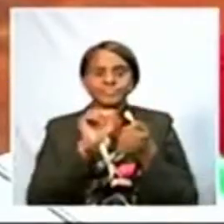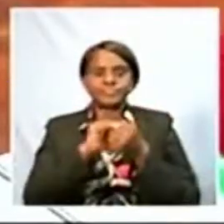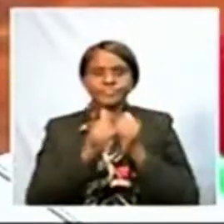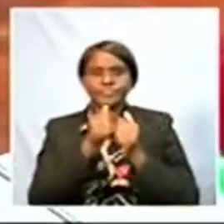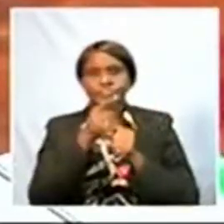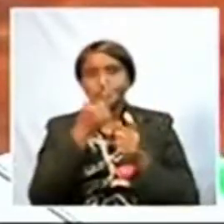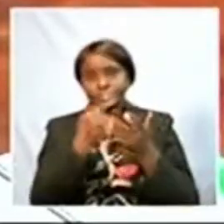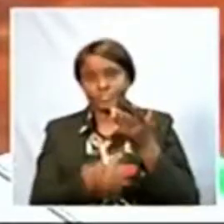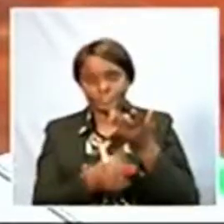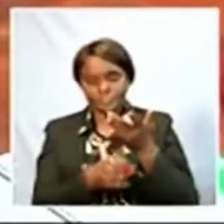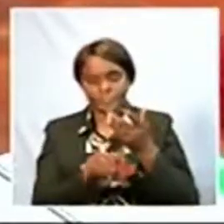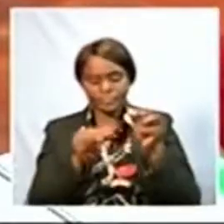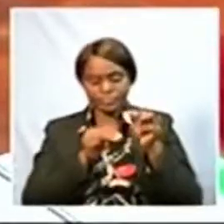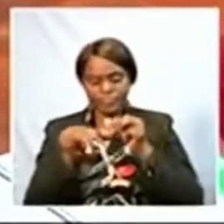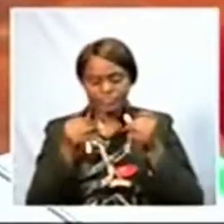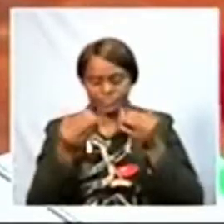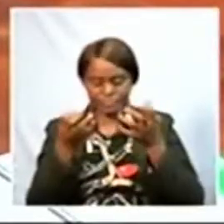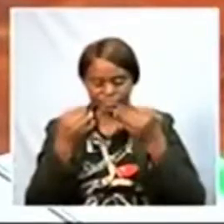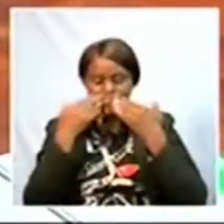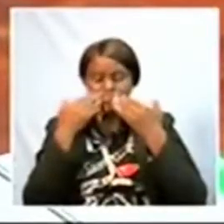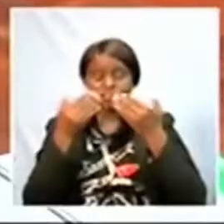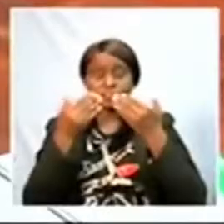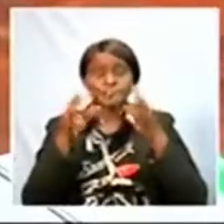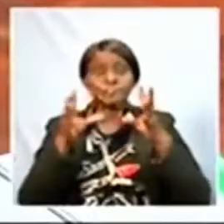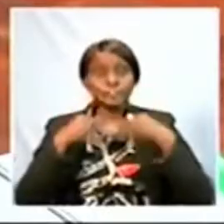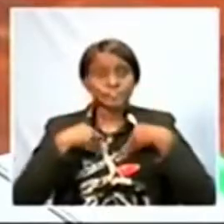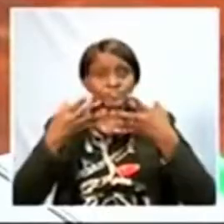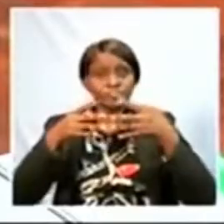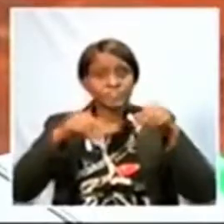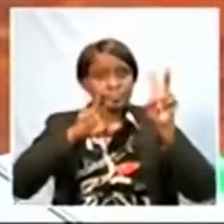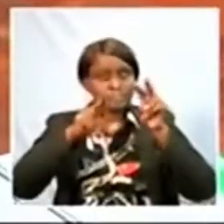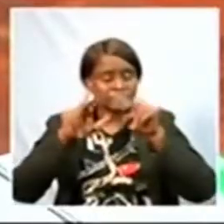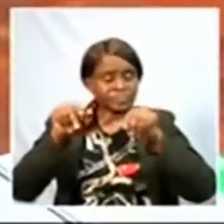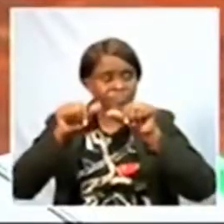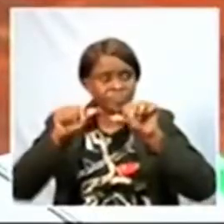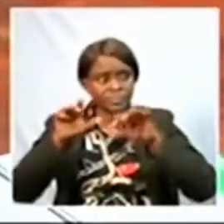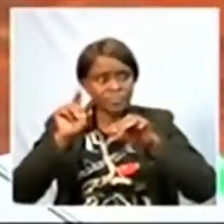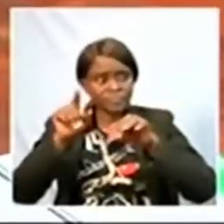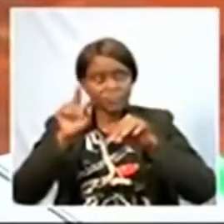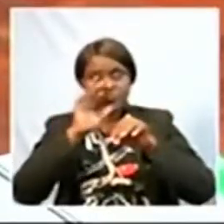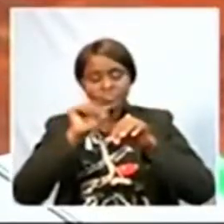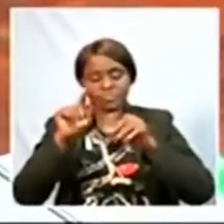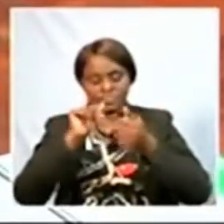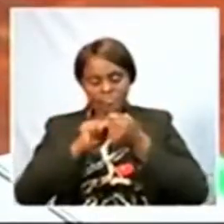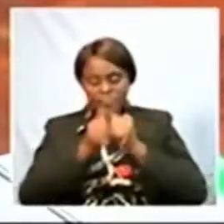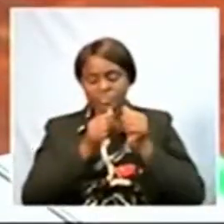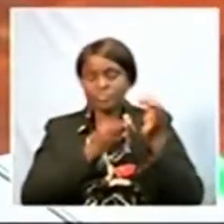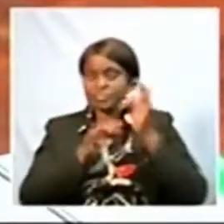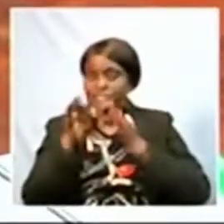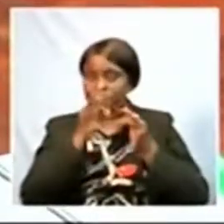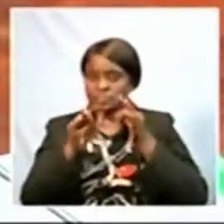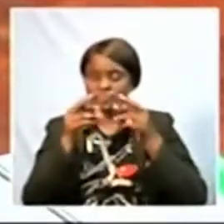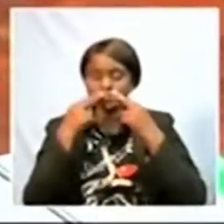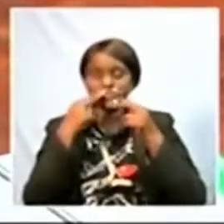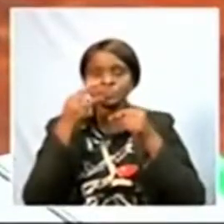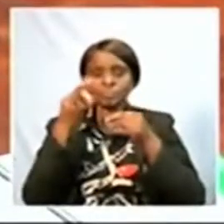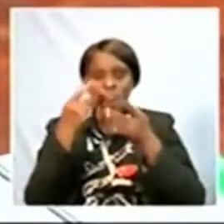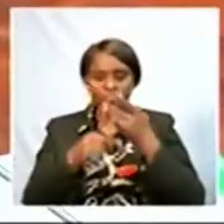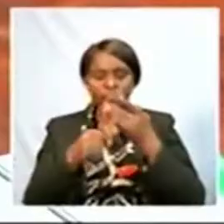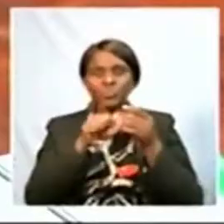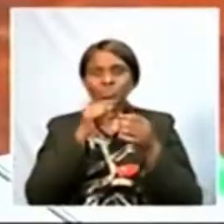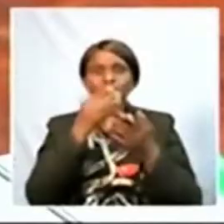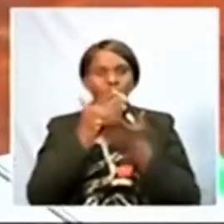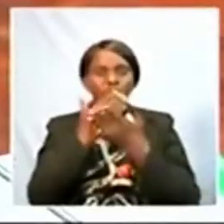query. Management would like to acknowledge the observations made by the auditors. The defects highlighted were as a result of